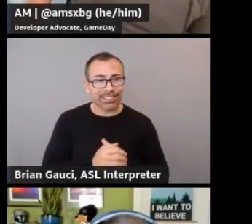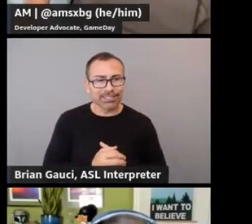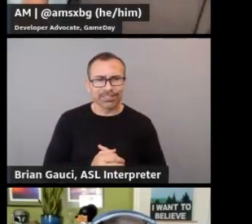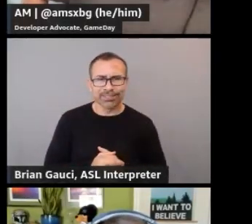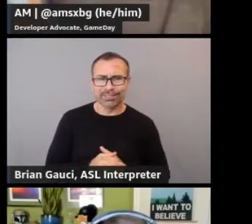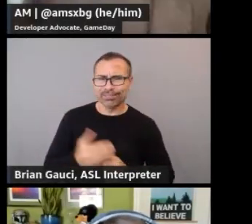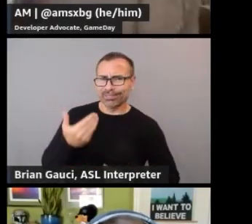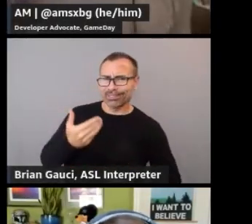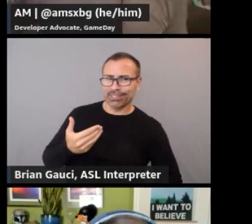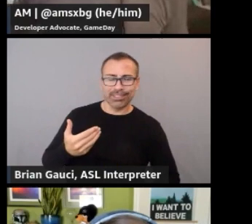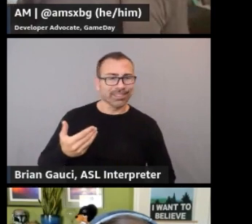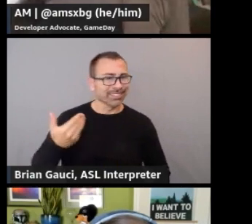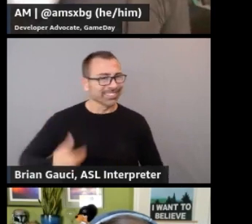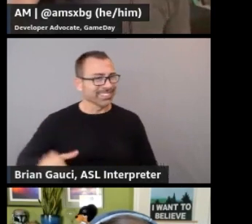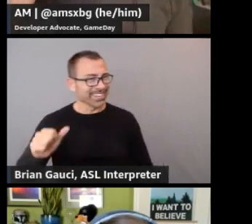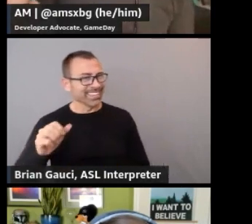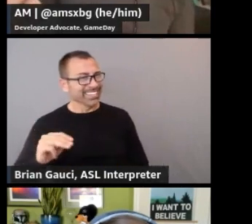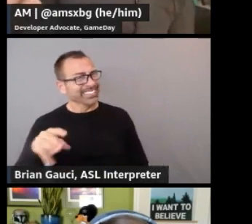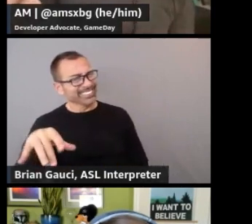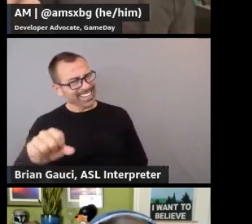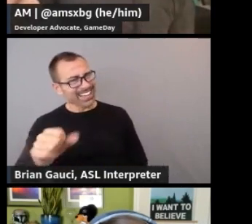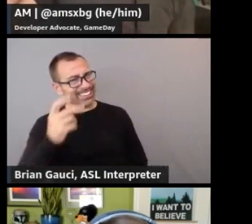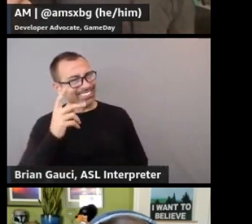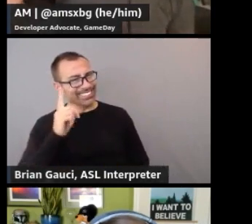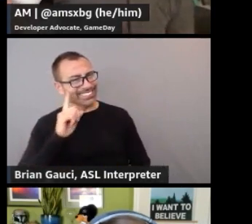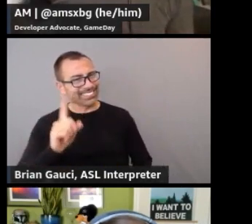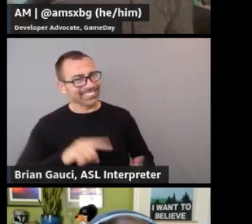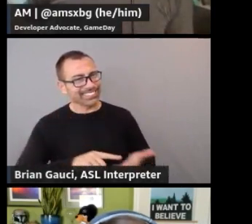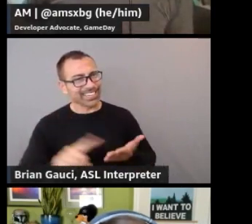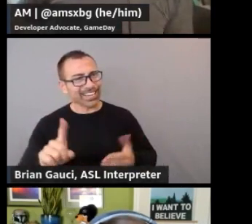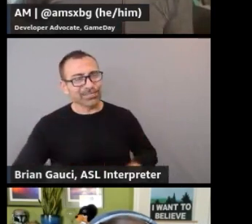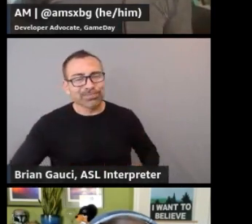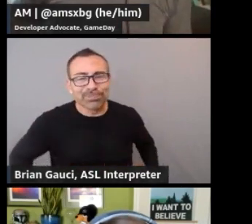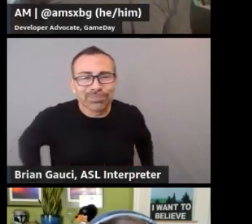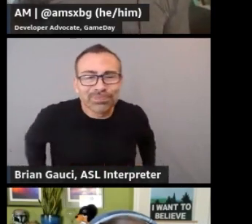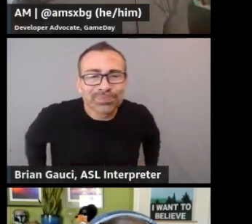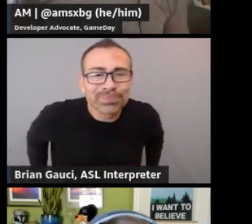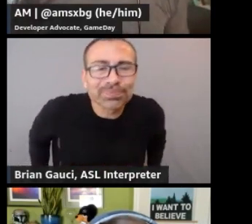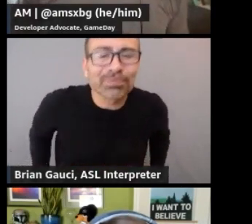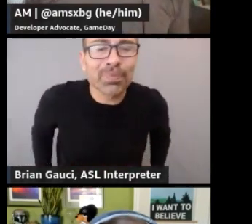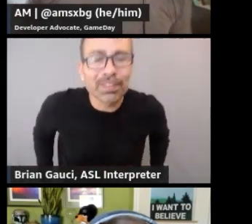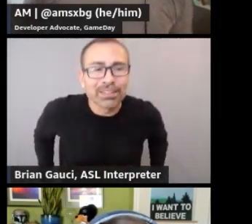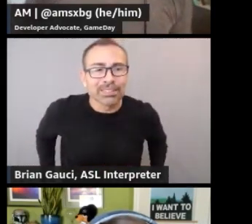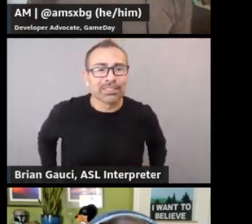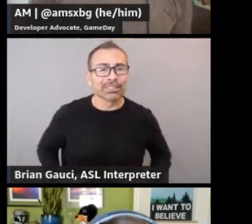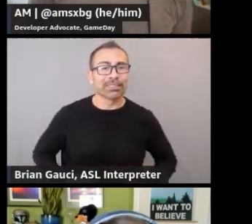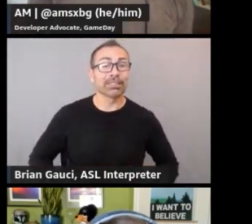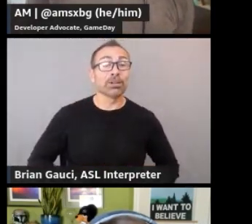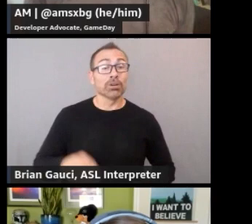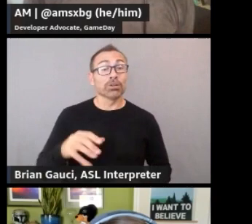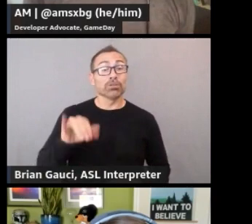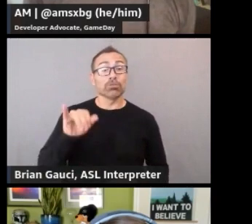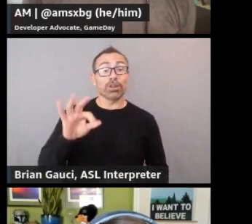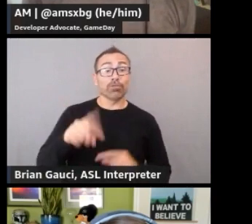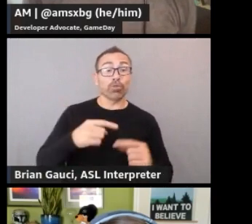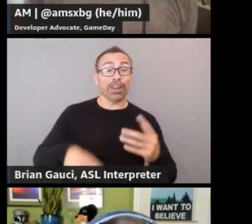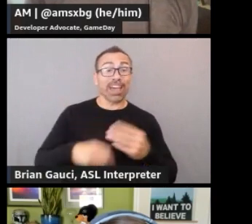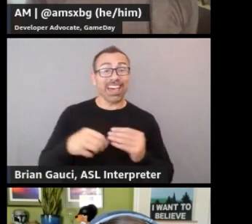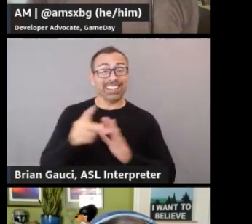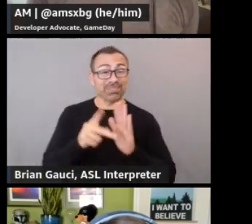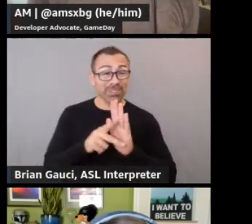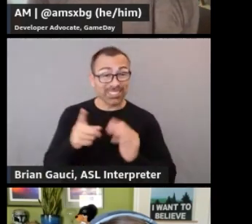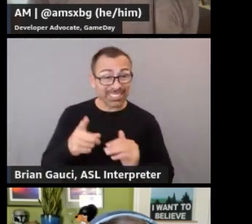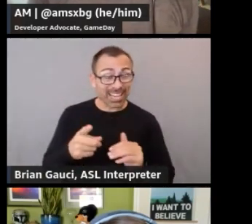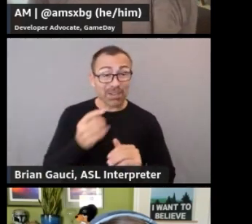out. All right. Yeah. So what if when I was adding this policy here, I had made a mistake? What if I